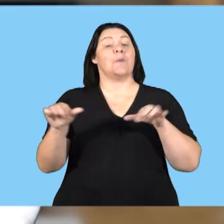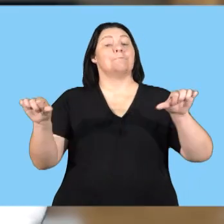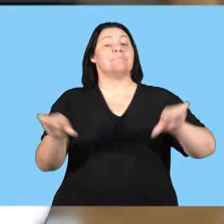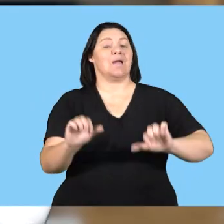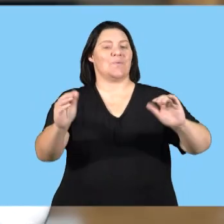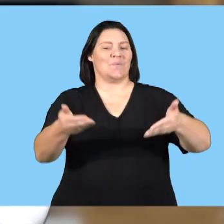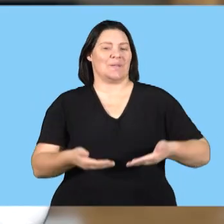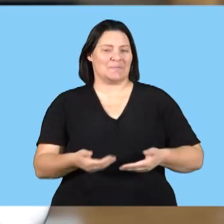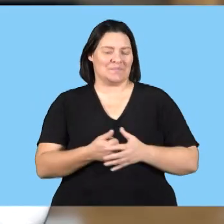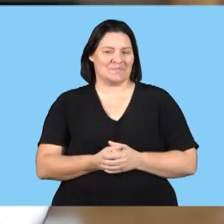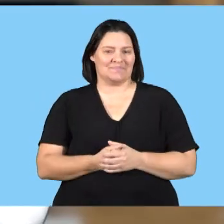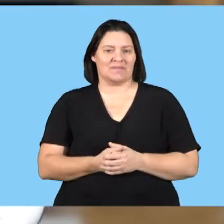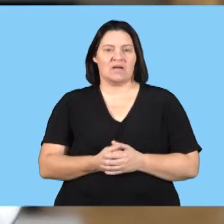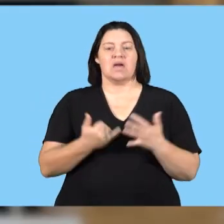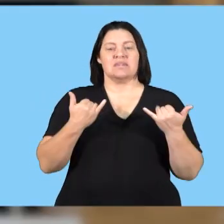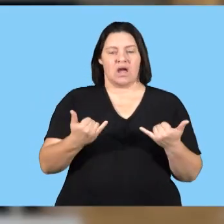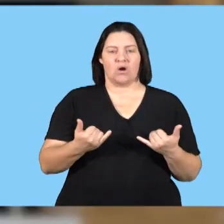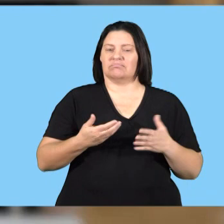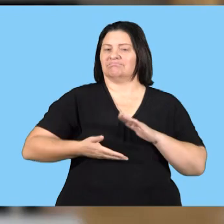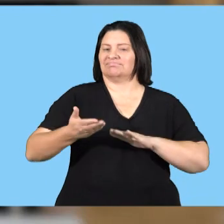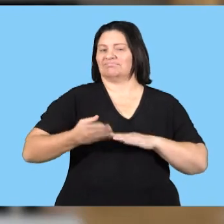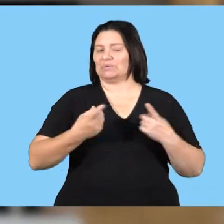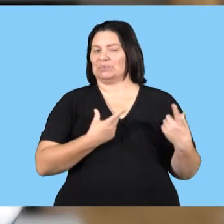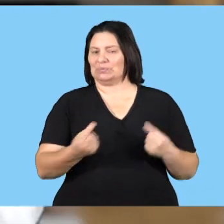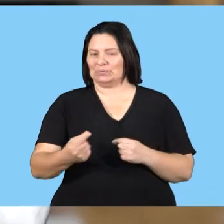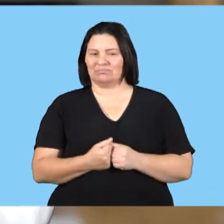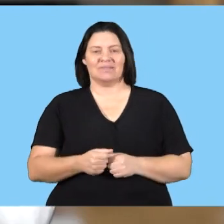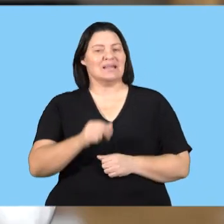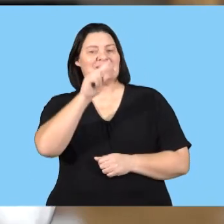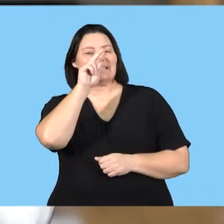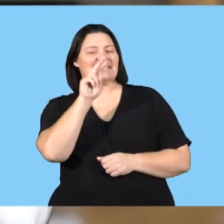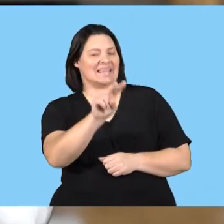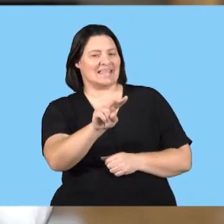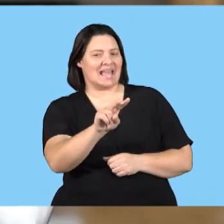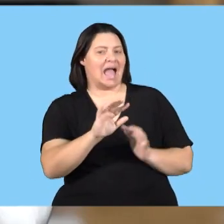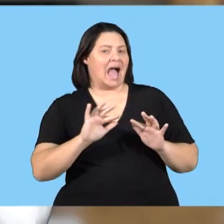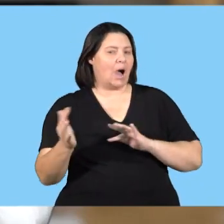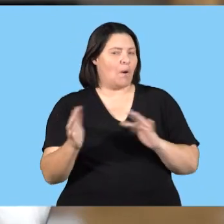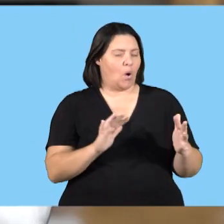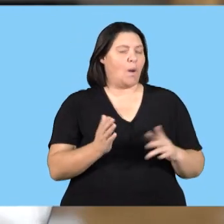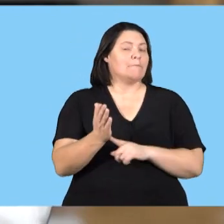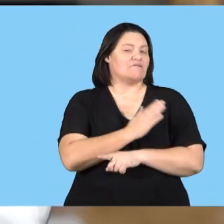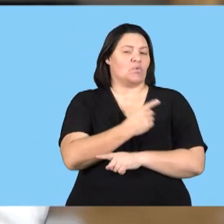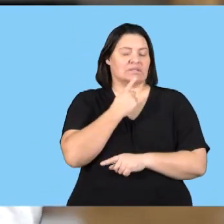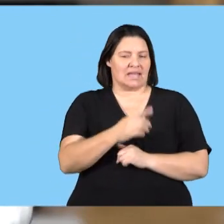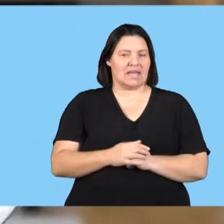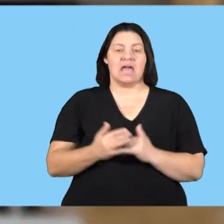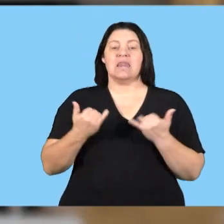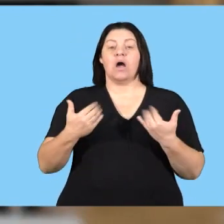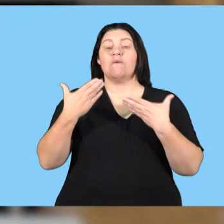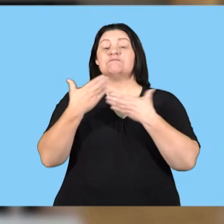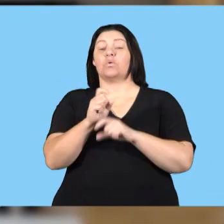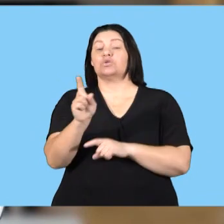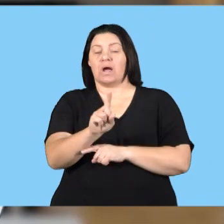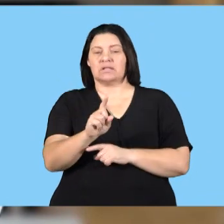right, guys, welcome back after the short break. Let's get the show on the road. Okay, so let's quickly see, as indicated early on, now we'll